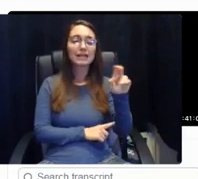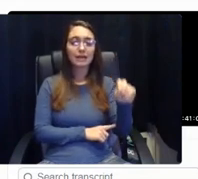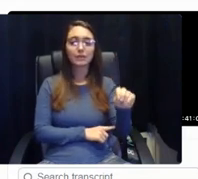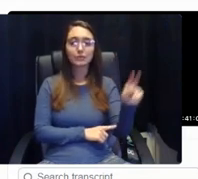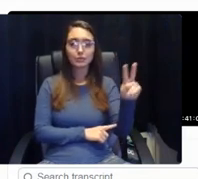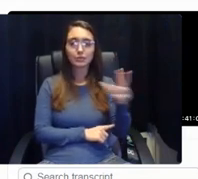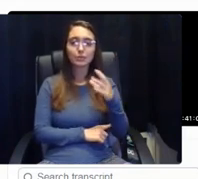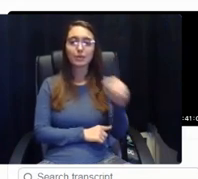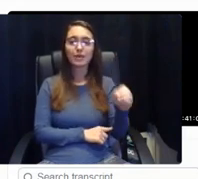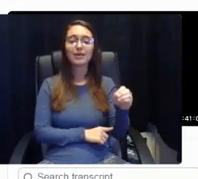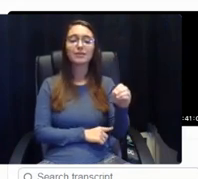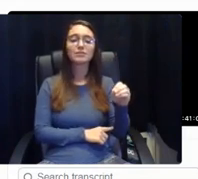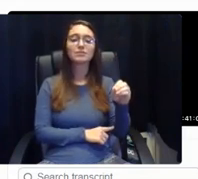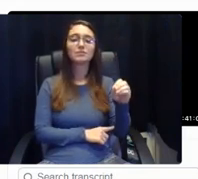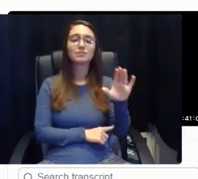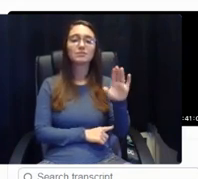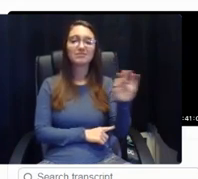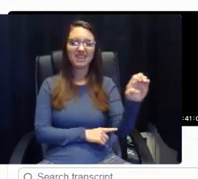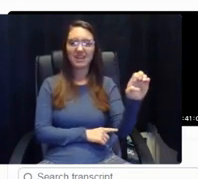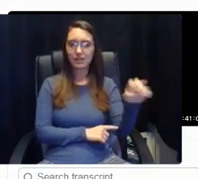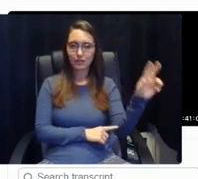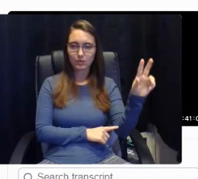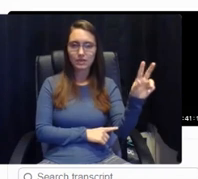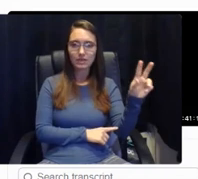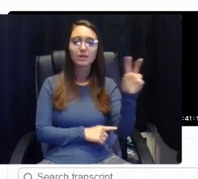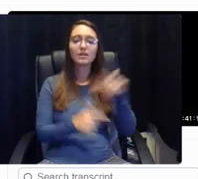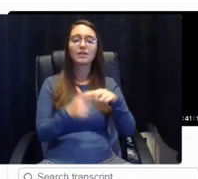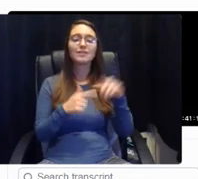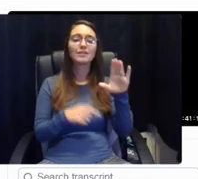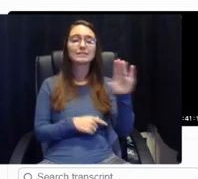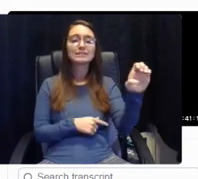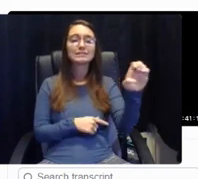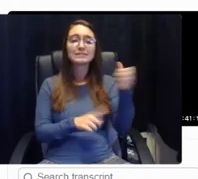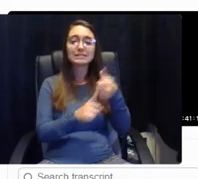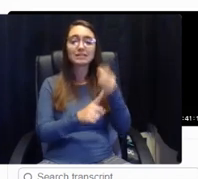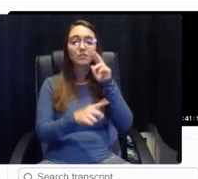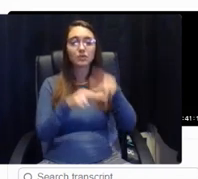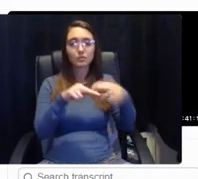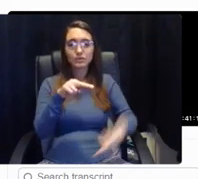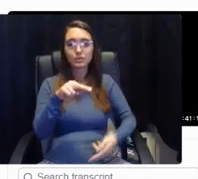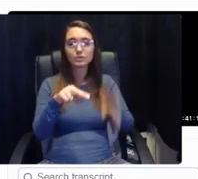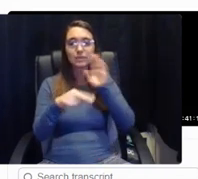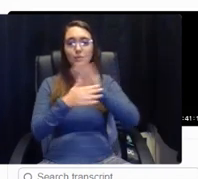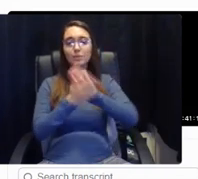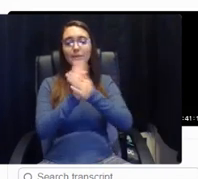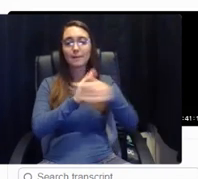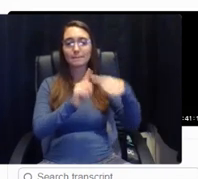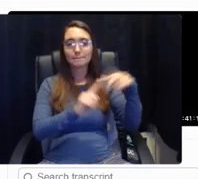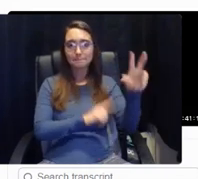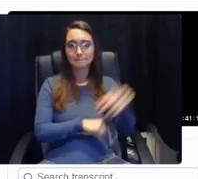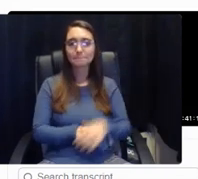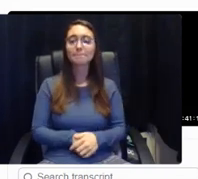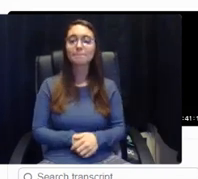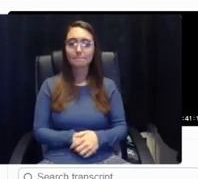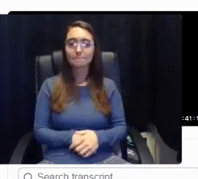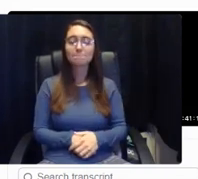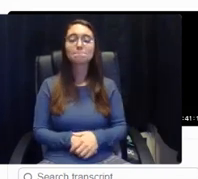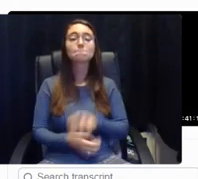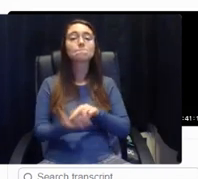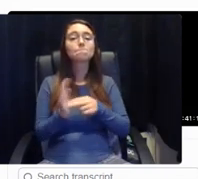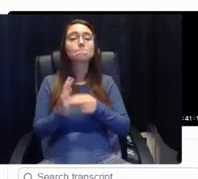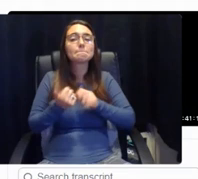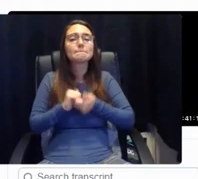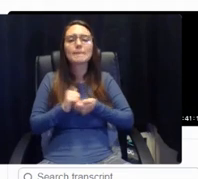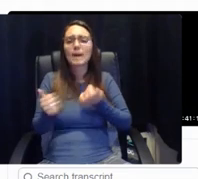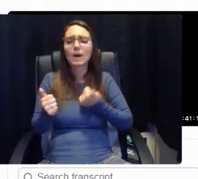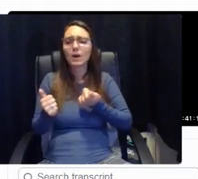3, and cerium by itself reduced become the cerium plus 3. So how are we going to be able to